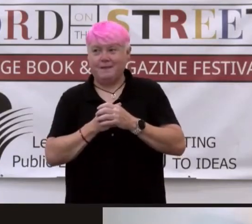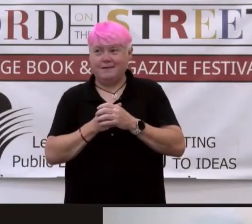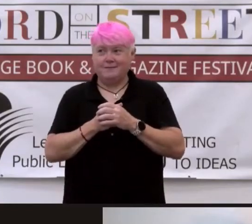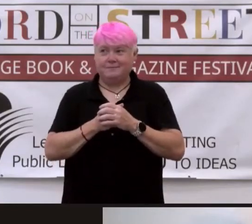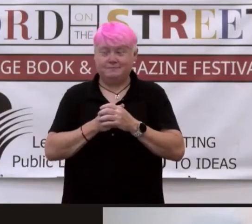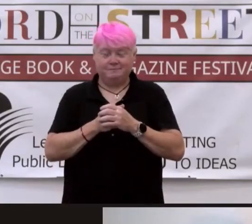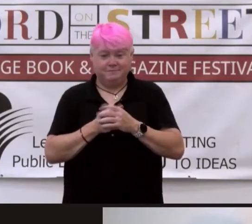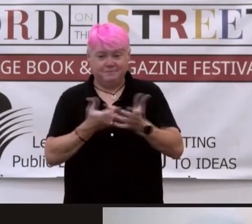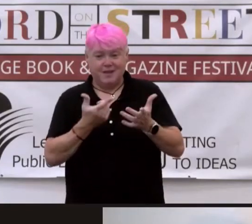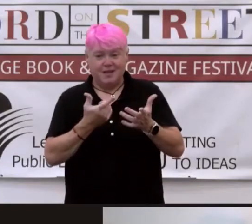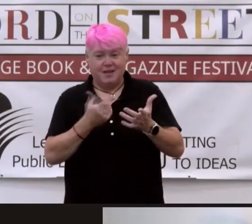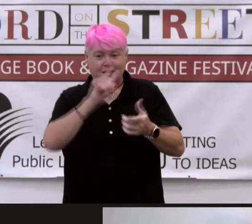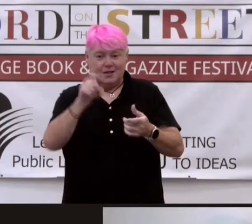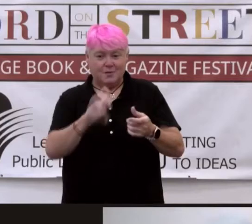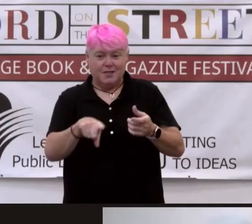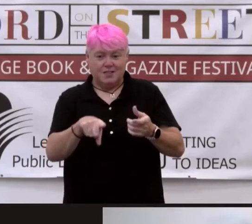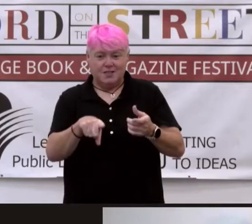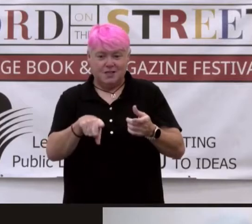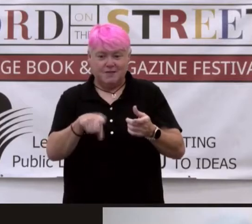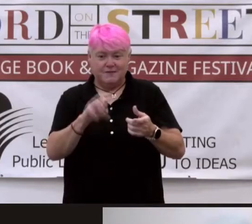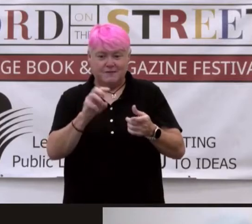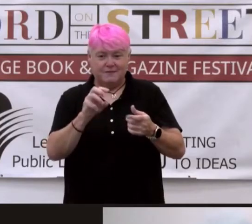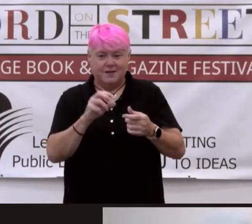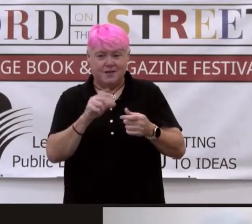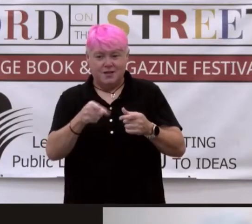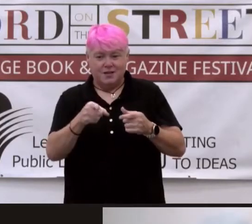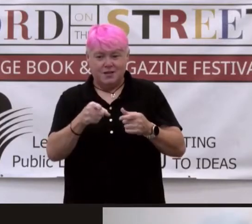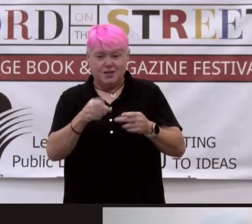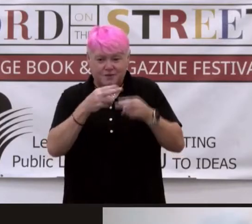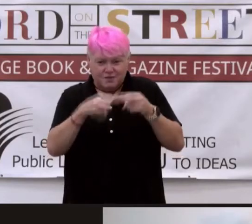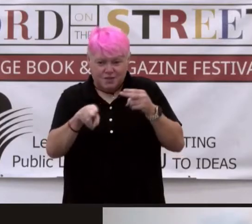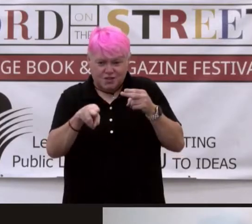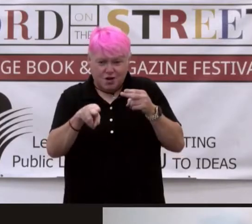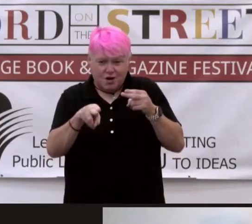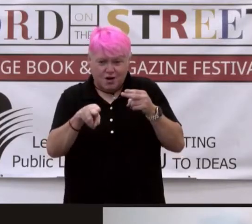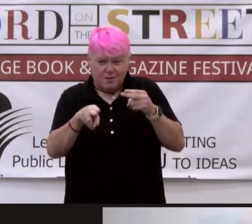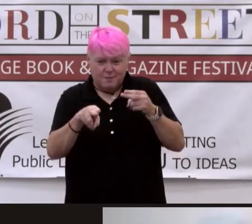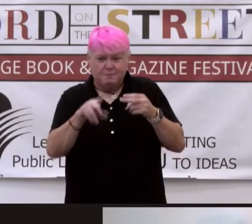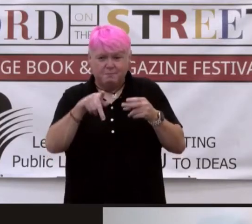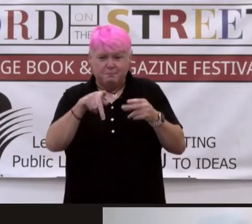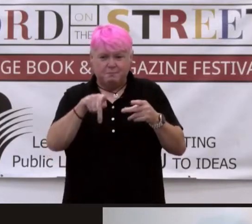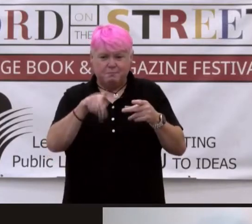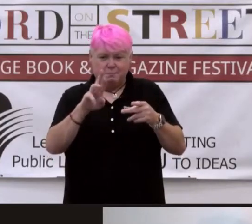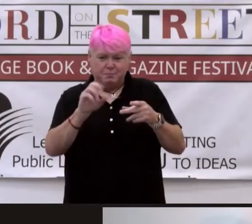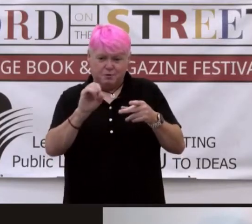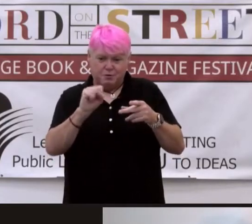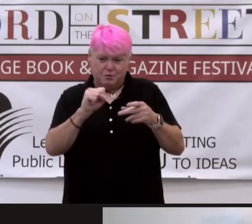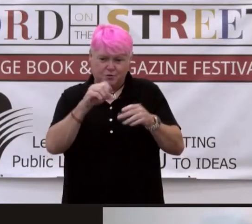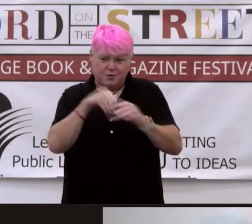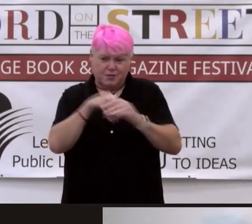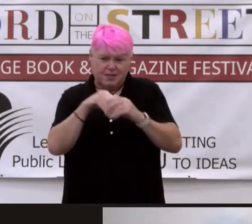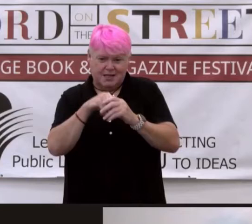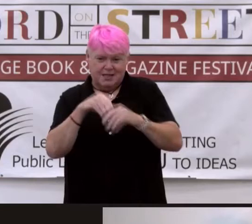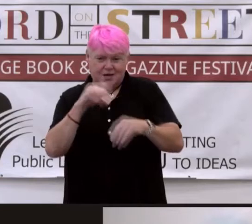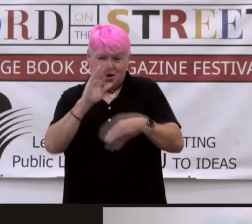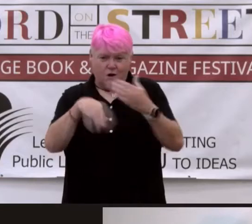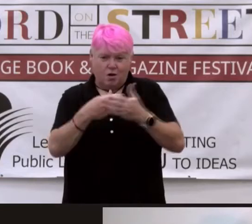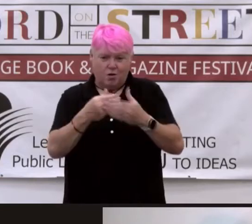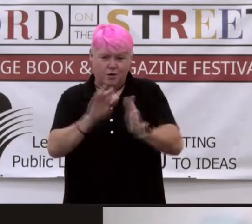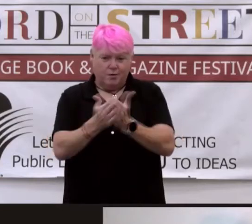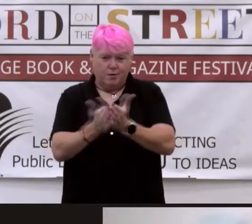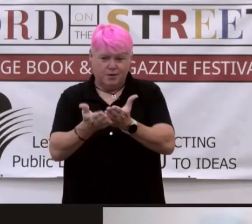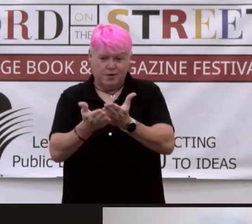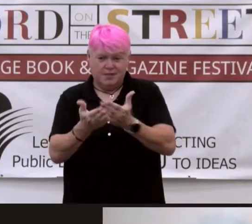Comment and question from Maya again. You have really sharp and precise prose in all your books that paints a detailed picture in only a few